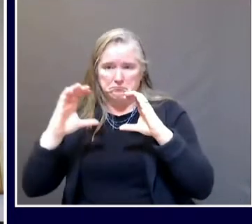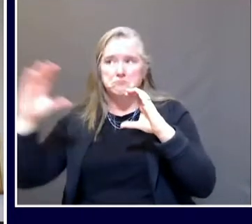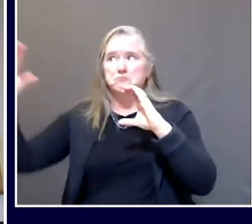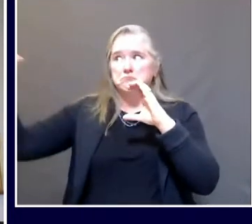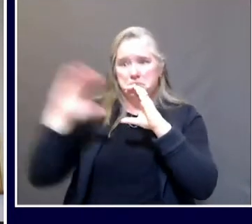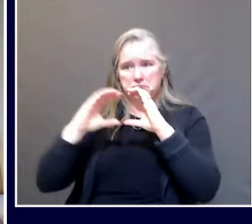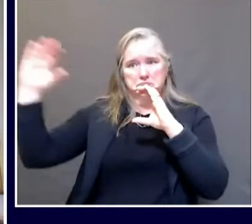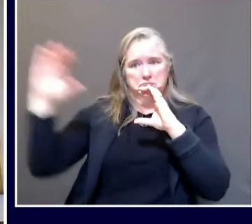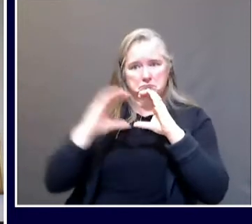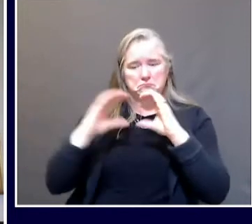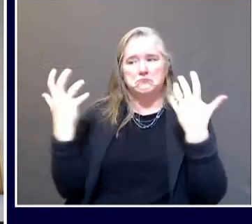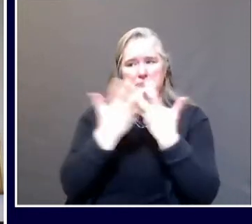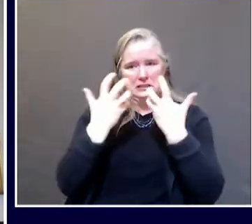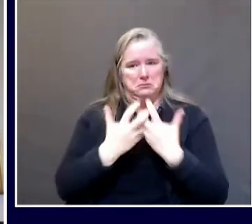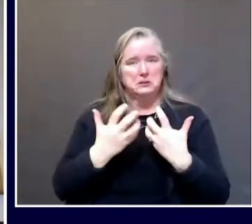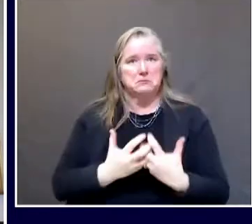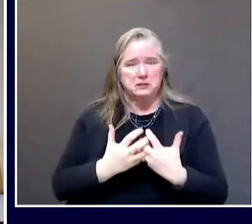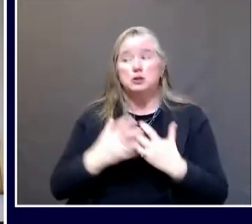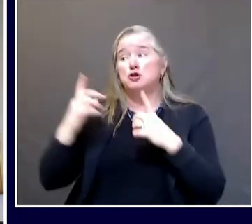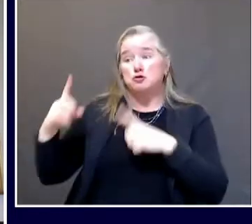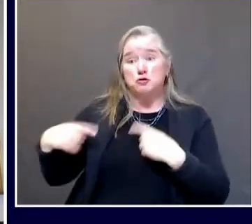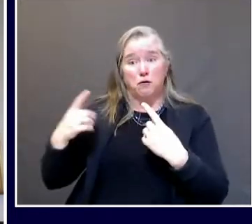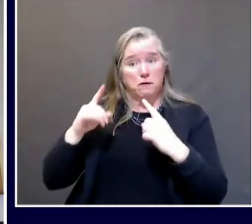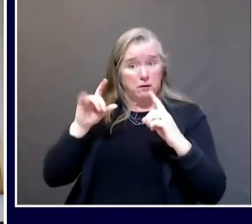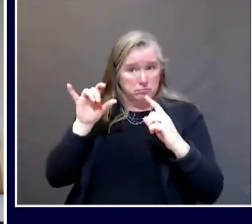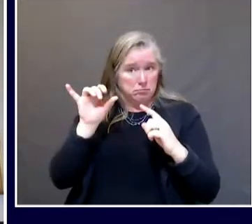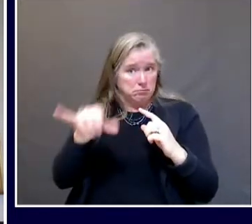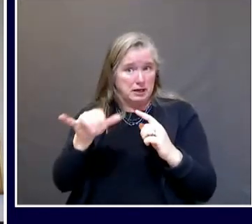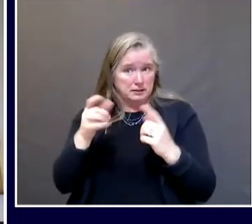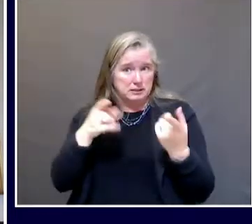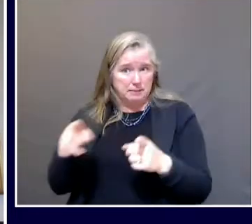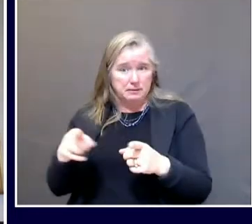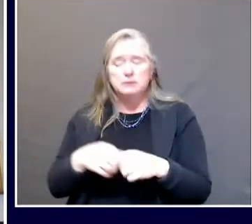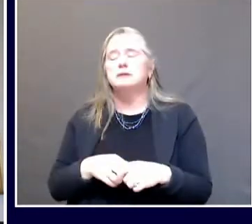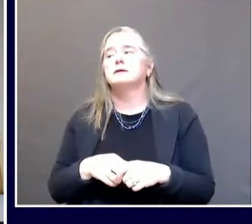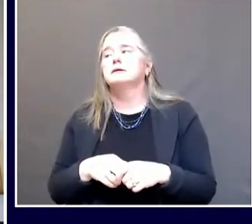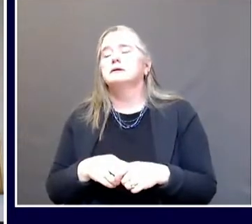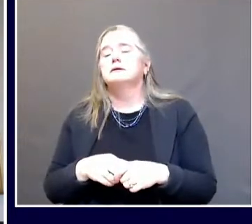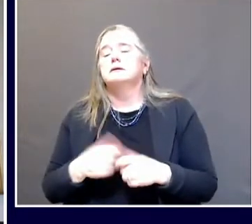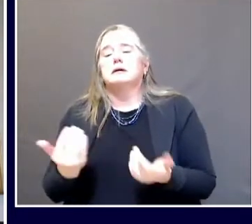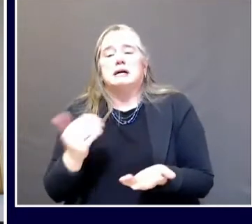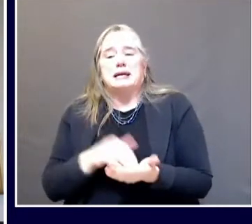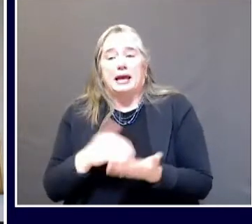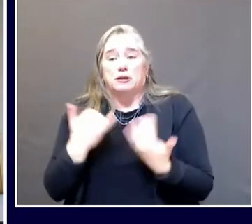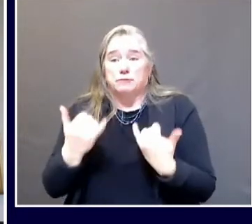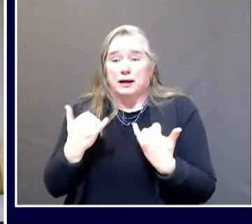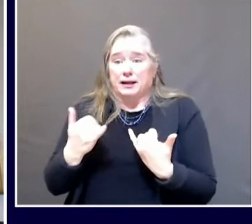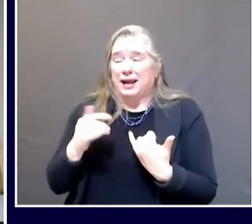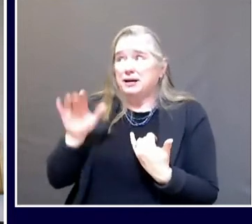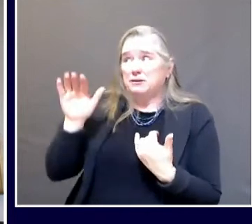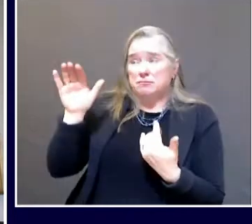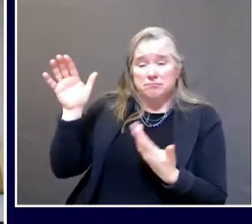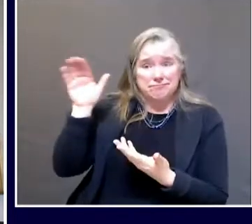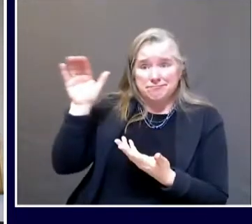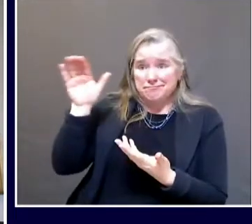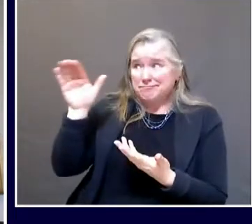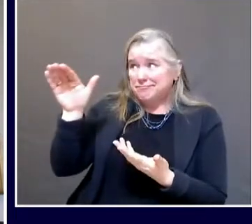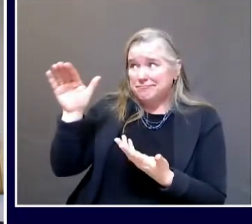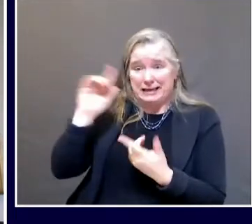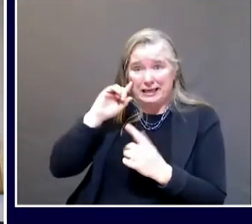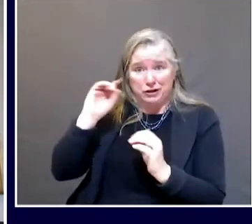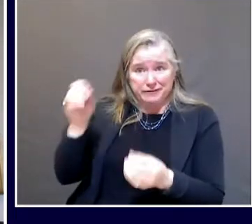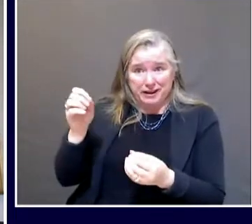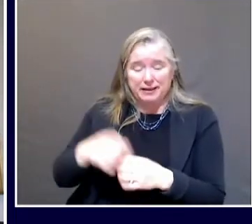again, right now, there are more questions than answers. But the numbers that I talk about, 17,000 new doses coming into Maine, those